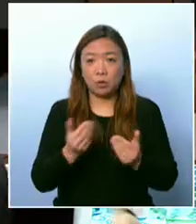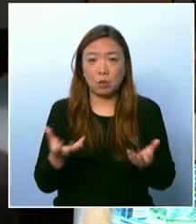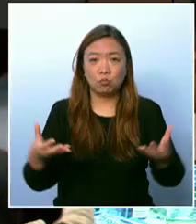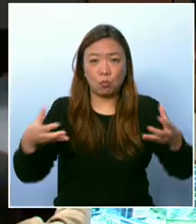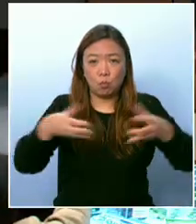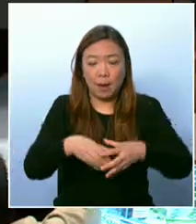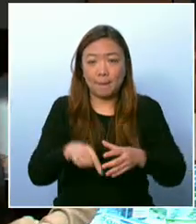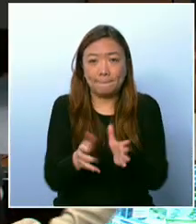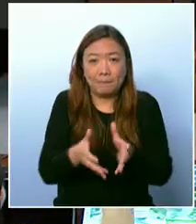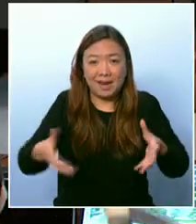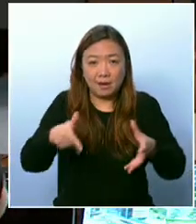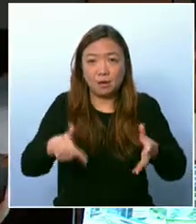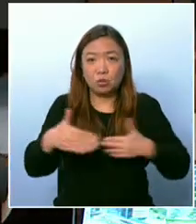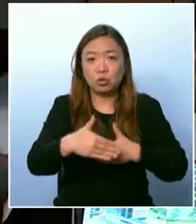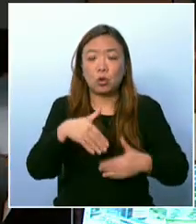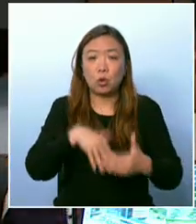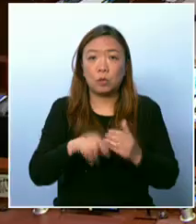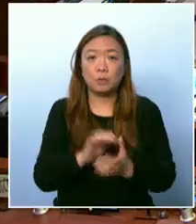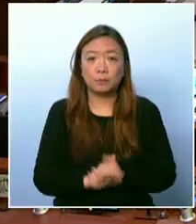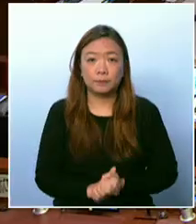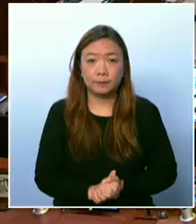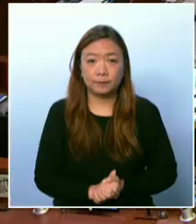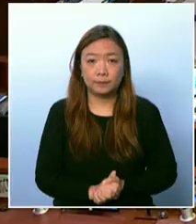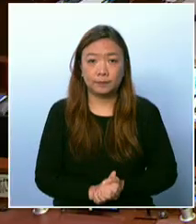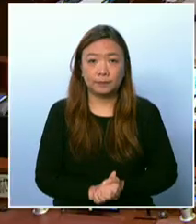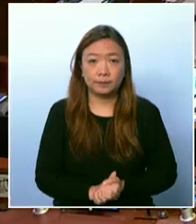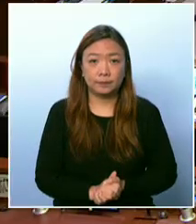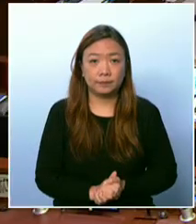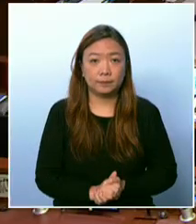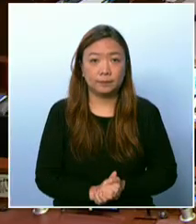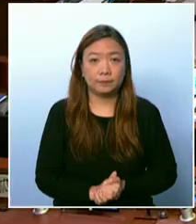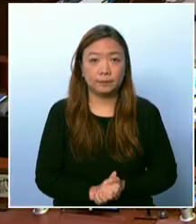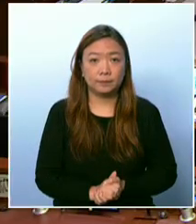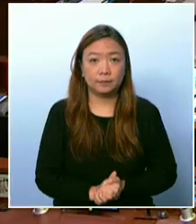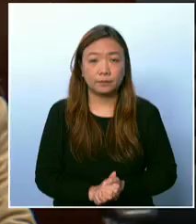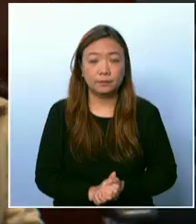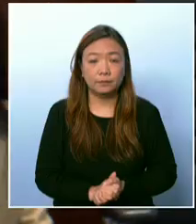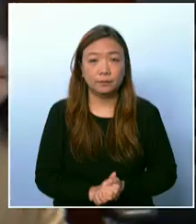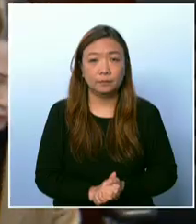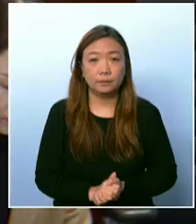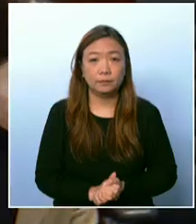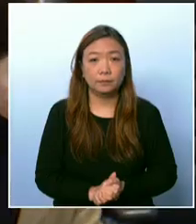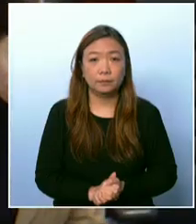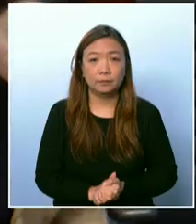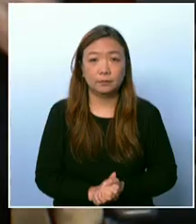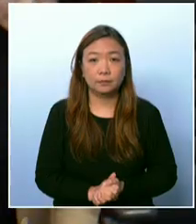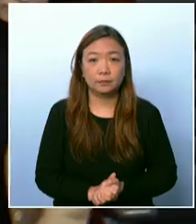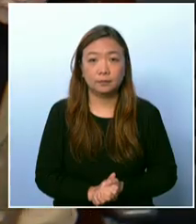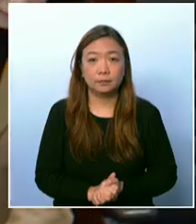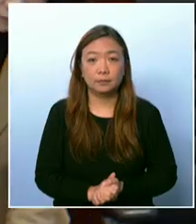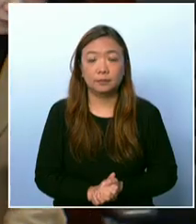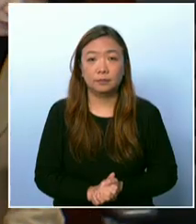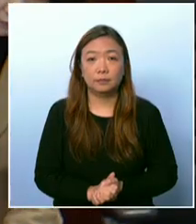4 ballot boxes that will now be put into the main ballot